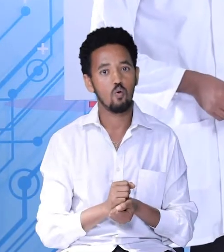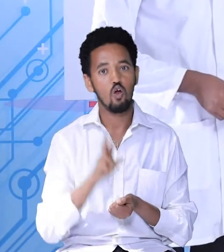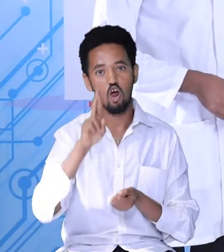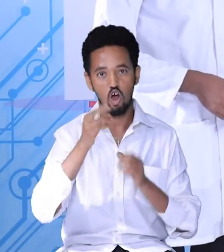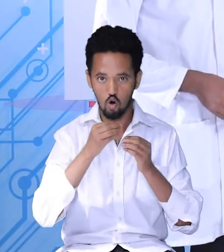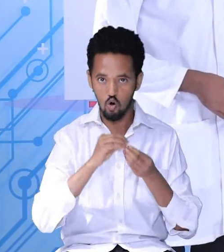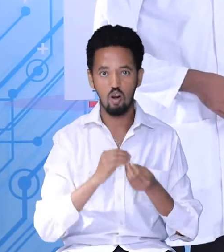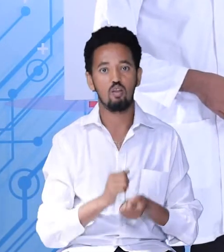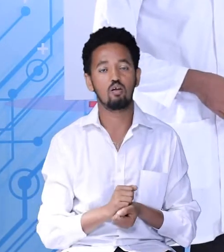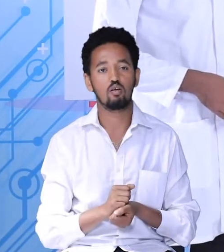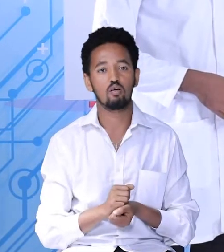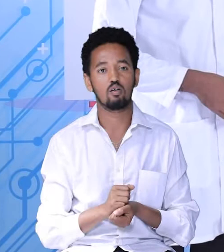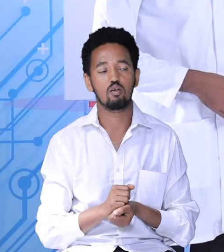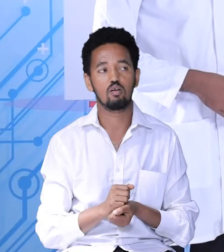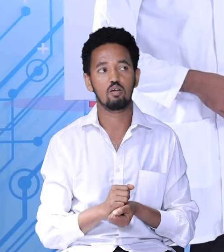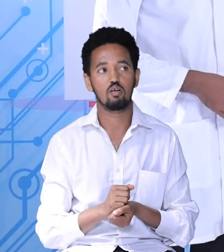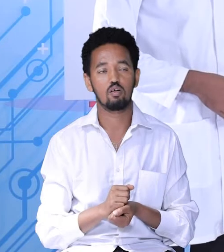role.